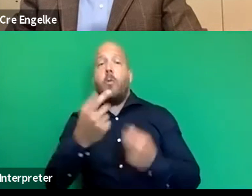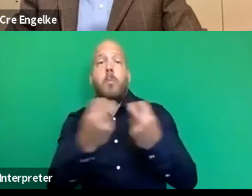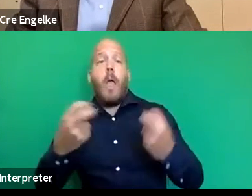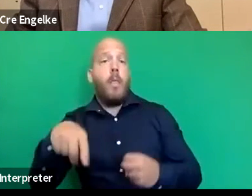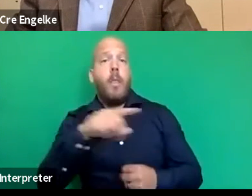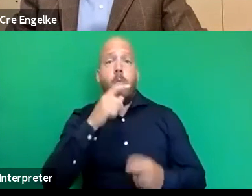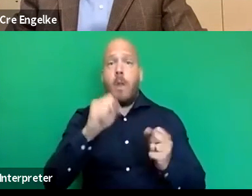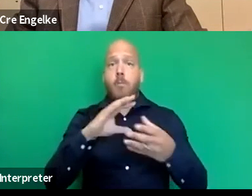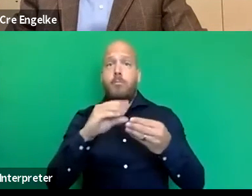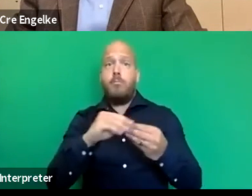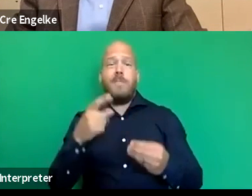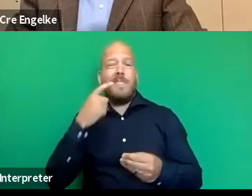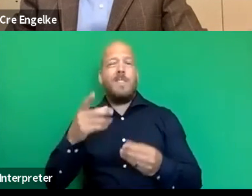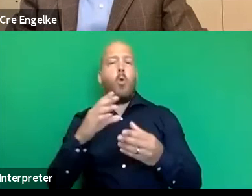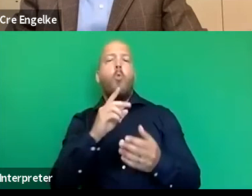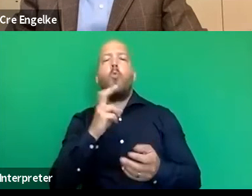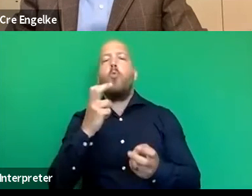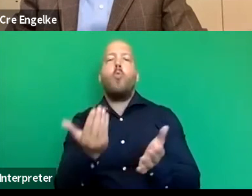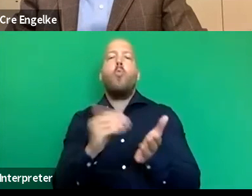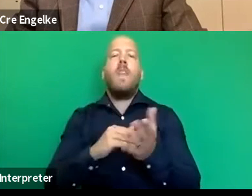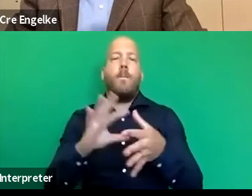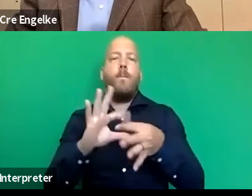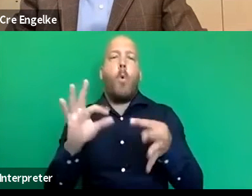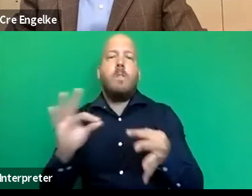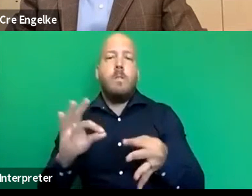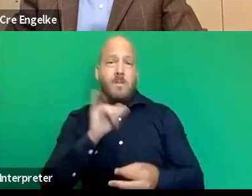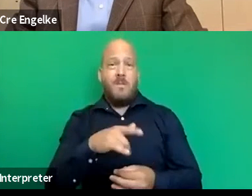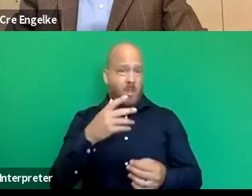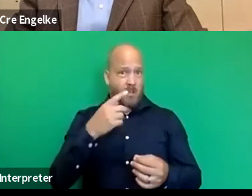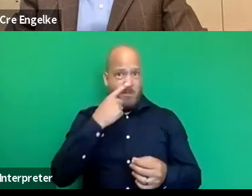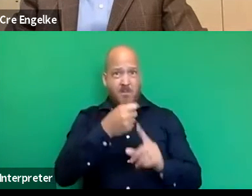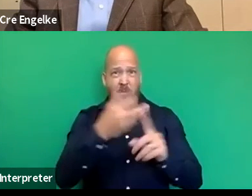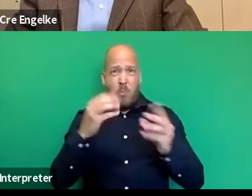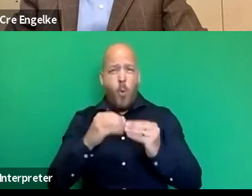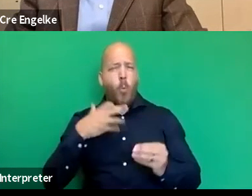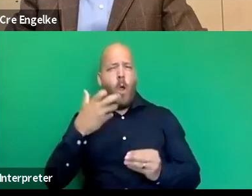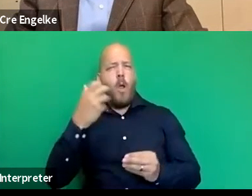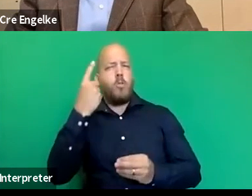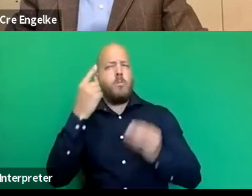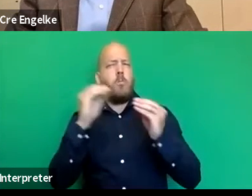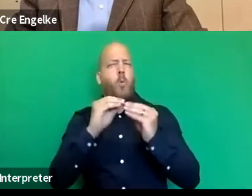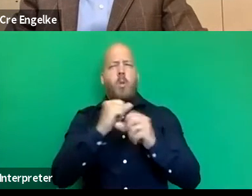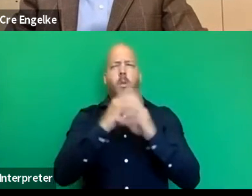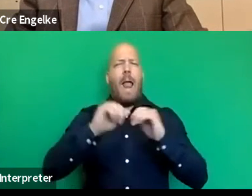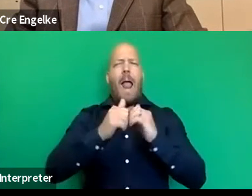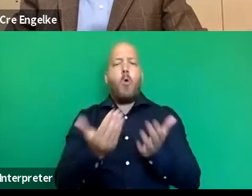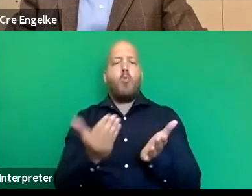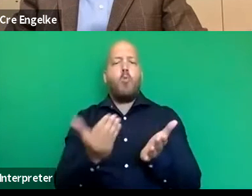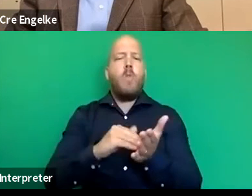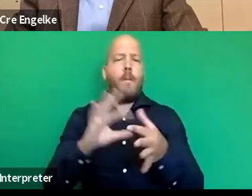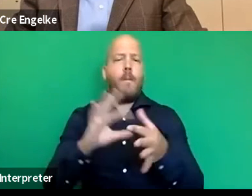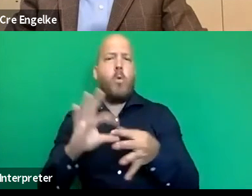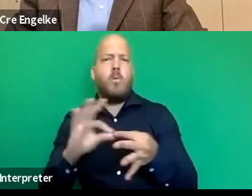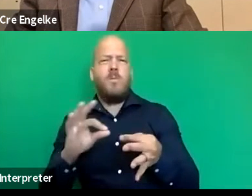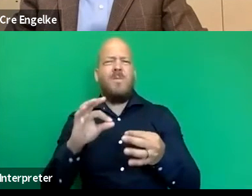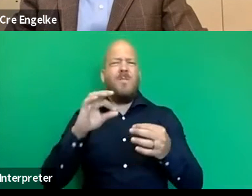or audience would like to understand more about how the revoicing and the integration with using ASR with those 2